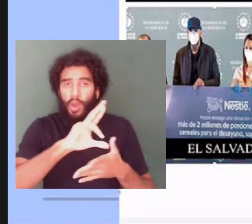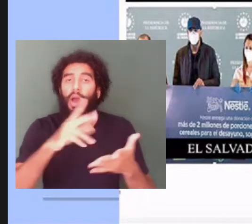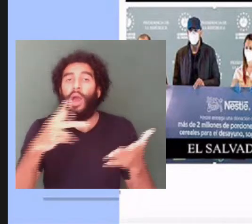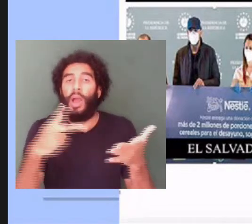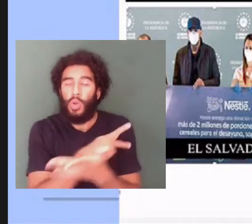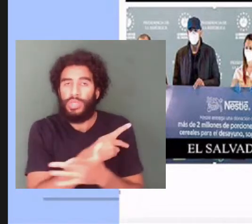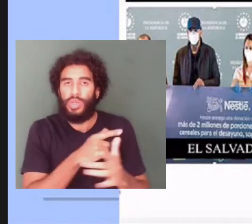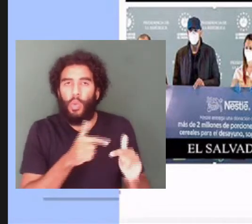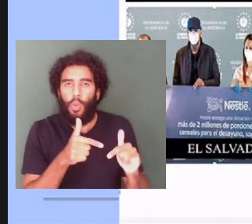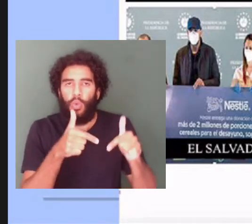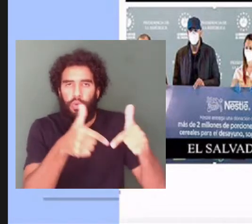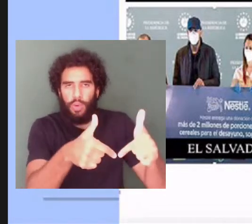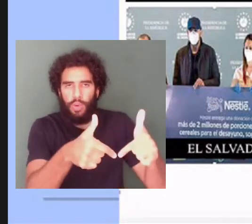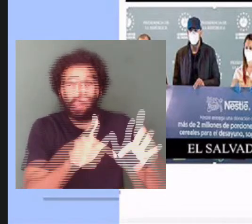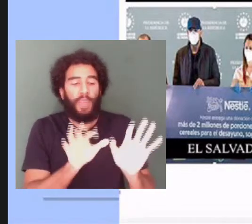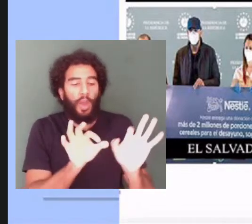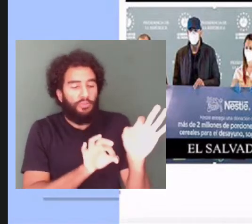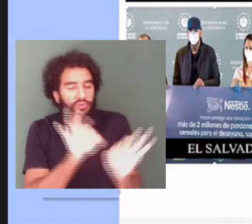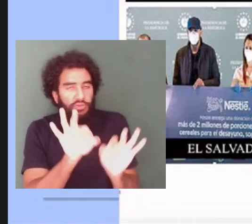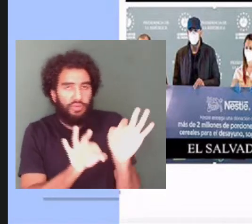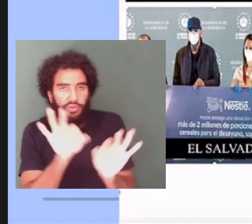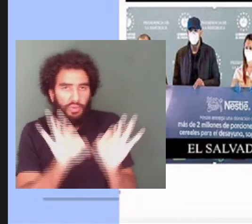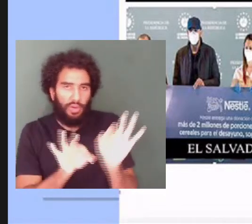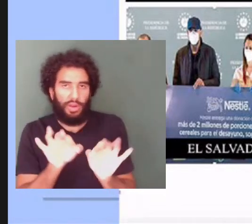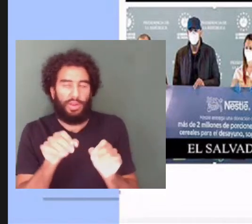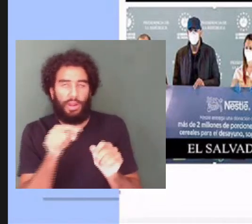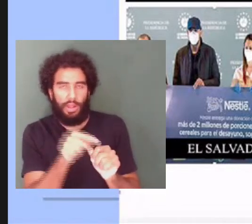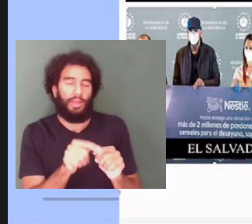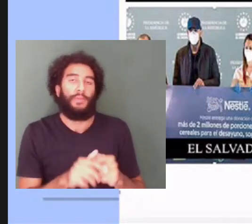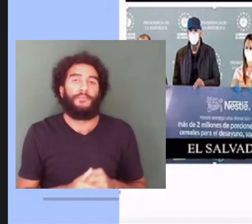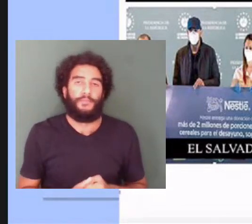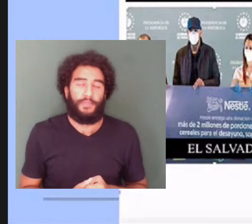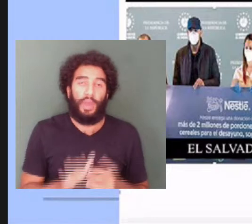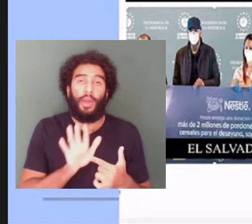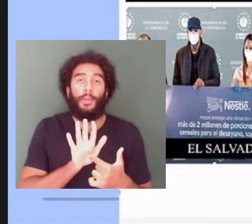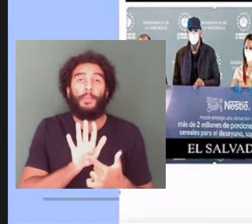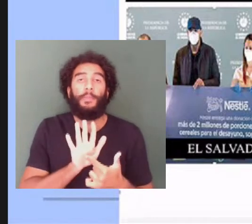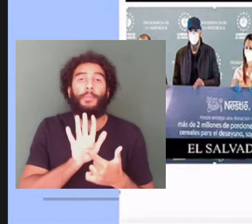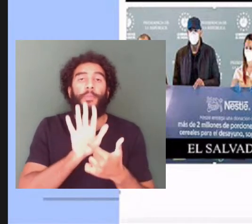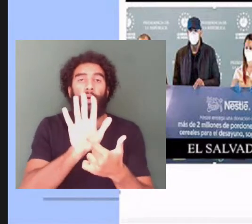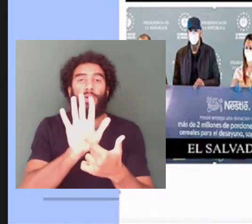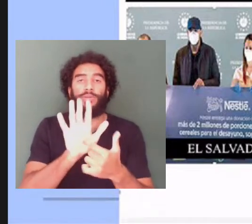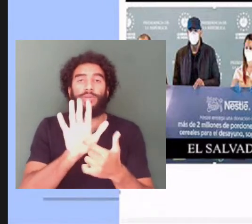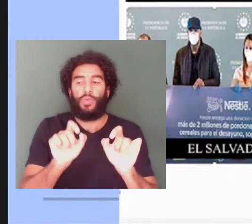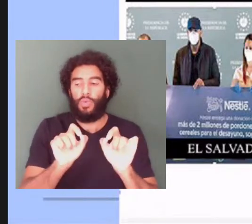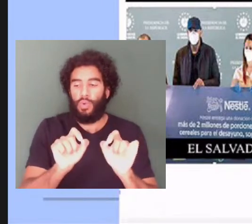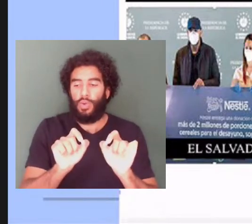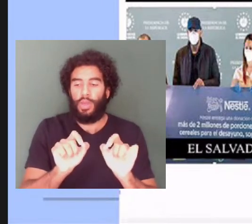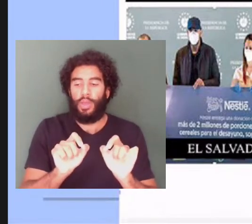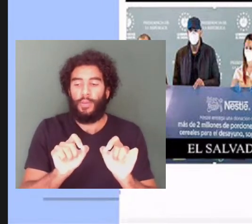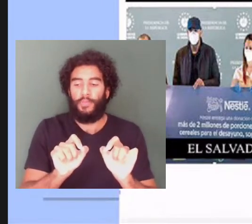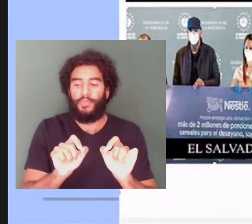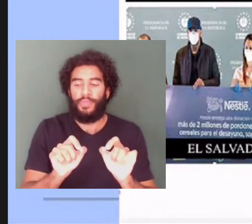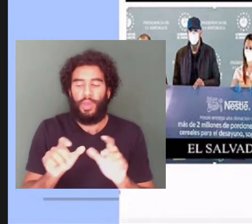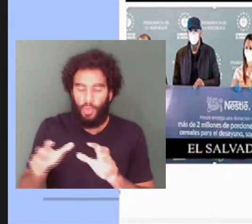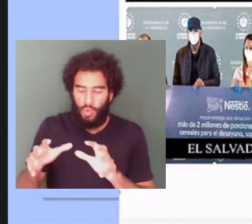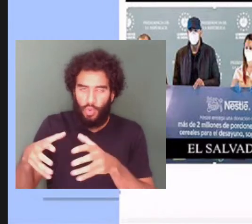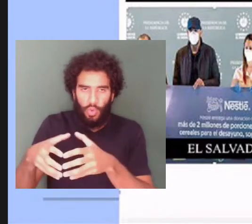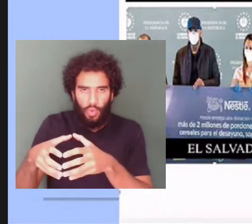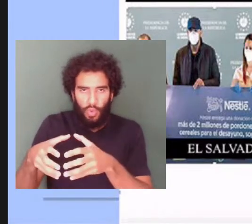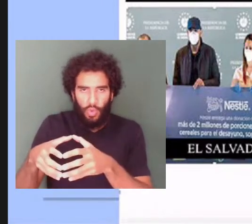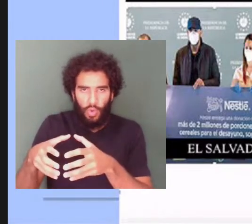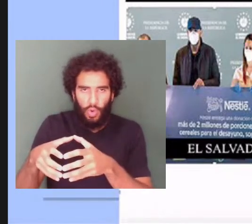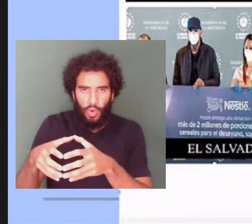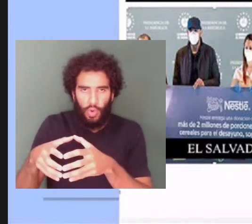countries of the Caribbean, a situation that was very well coordinated also shows the dispositions